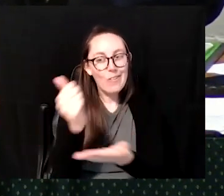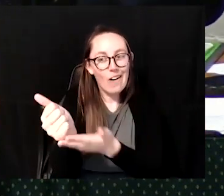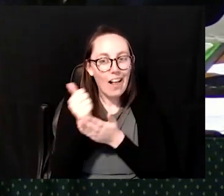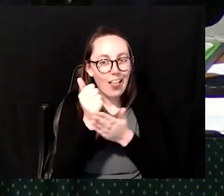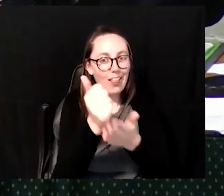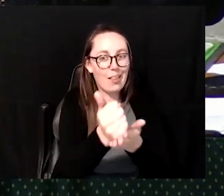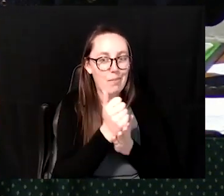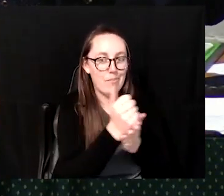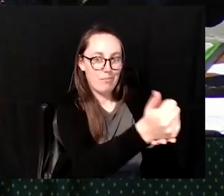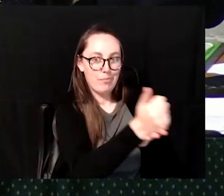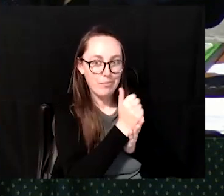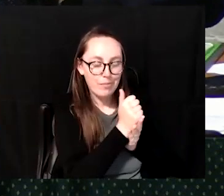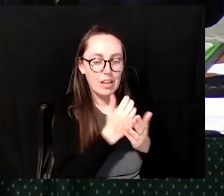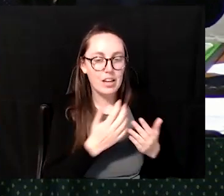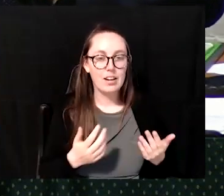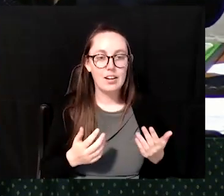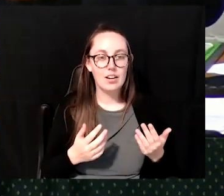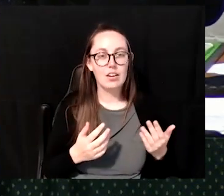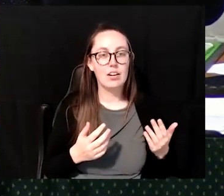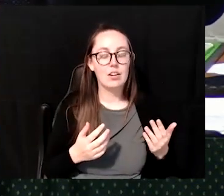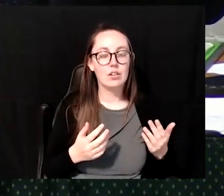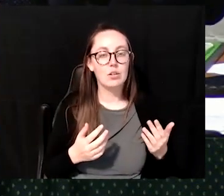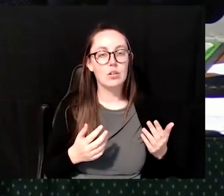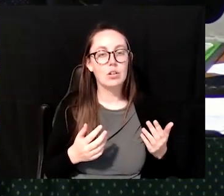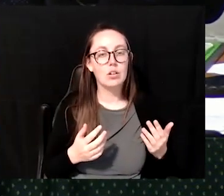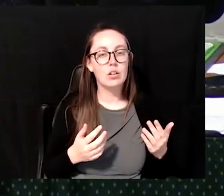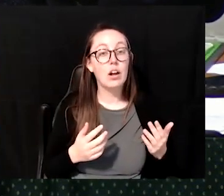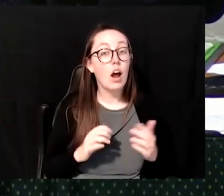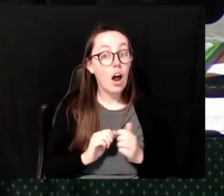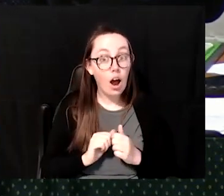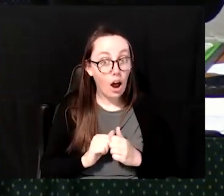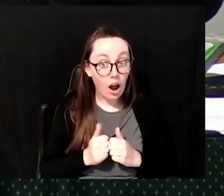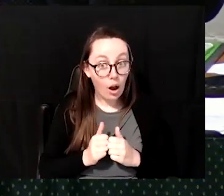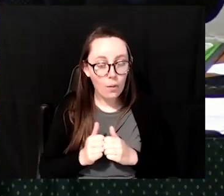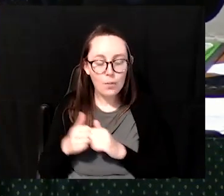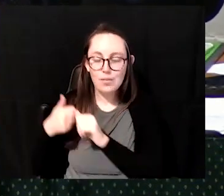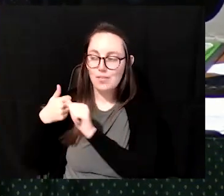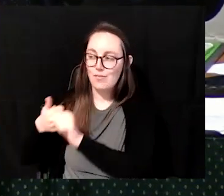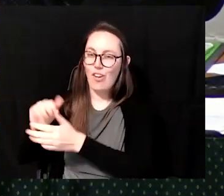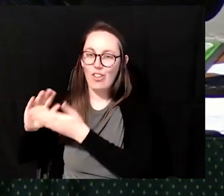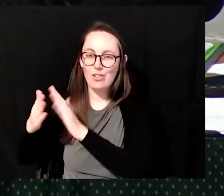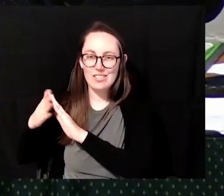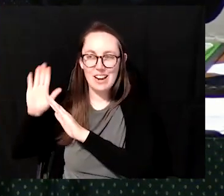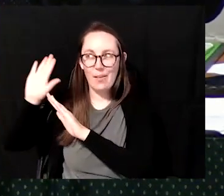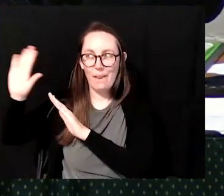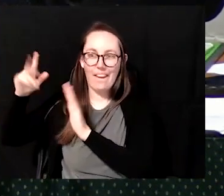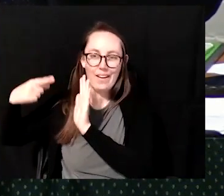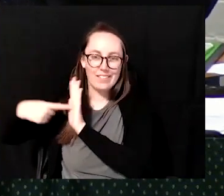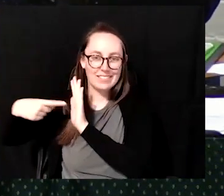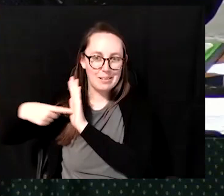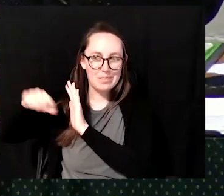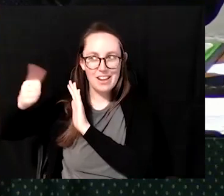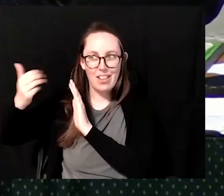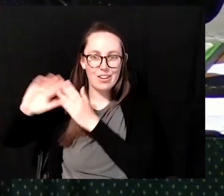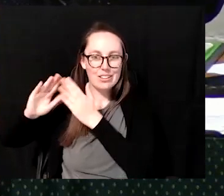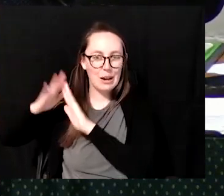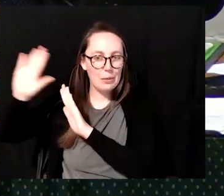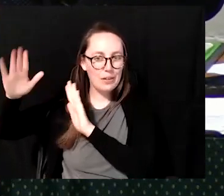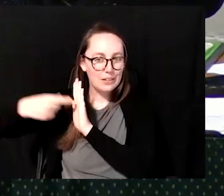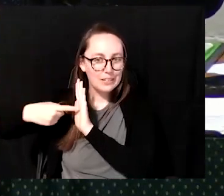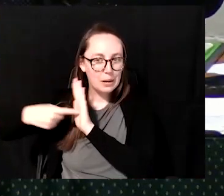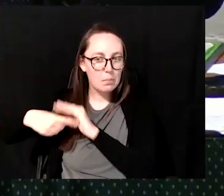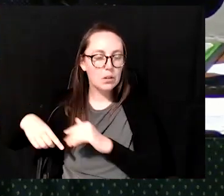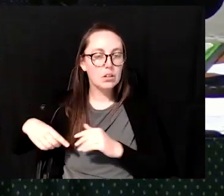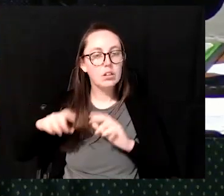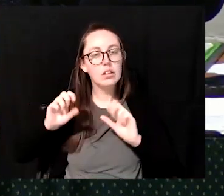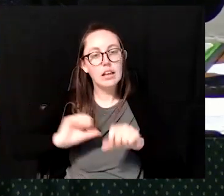in our area and across the country have done by creating either a department or at the bare minimum a department